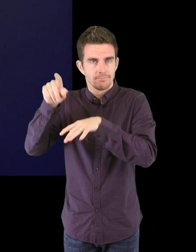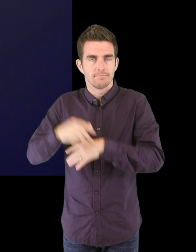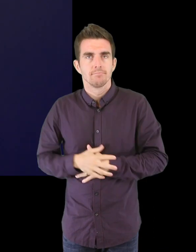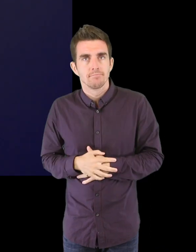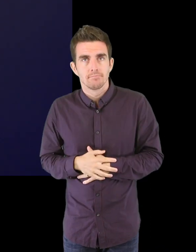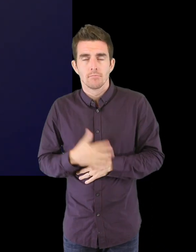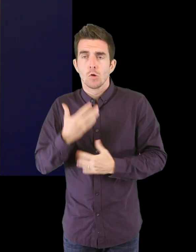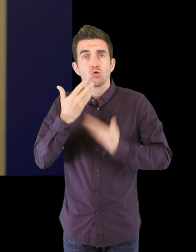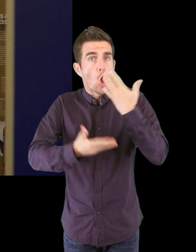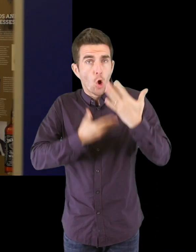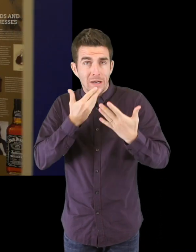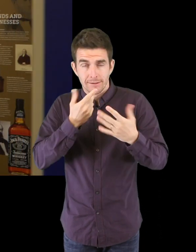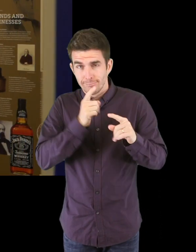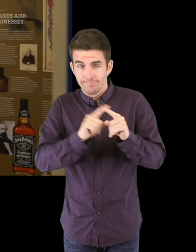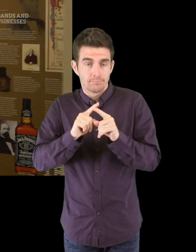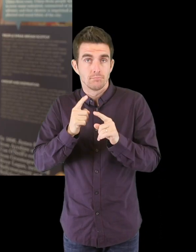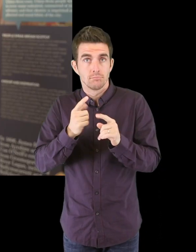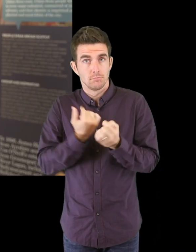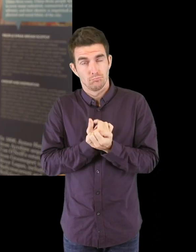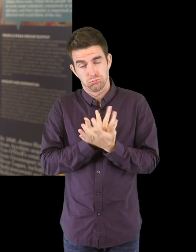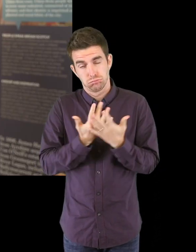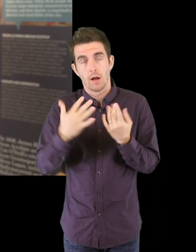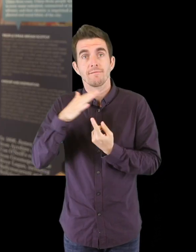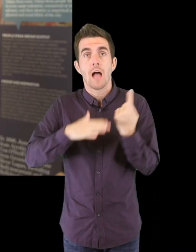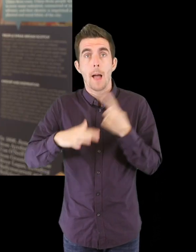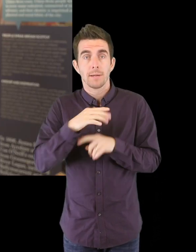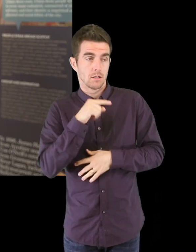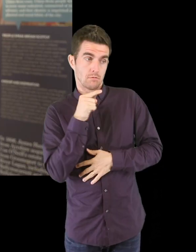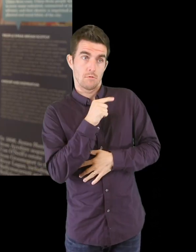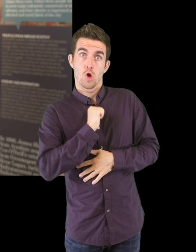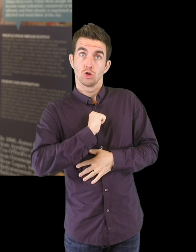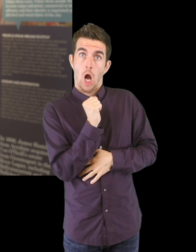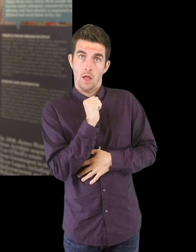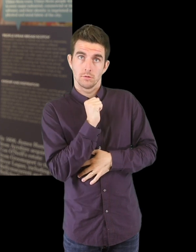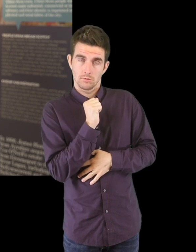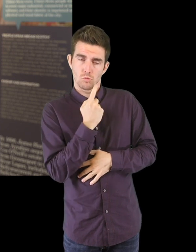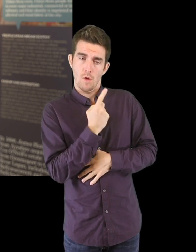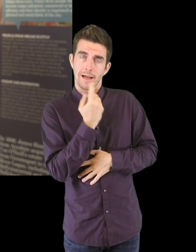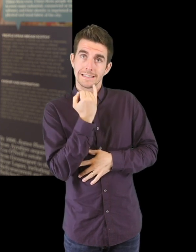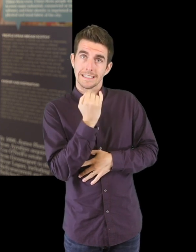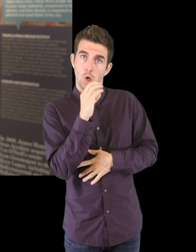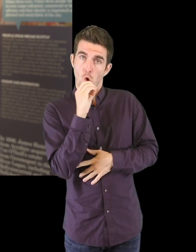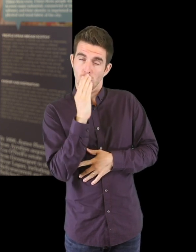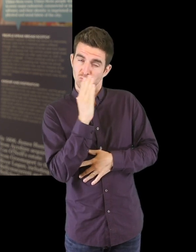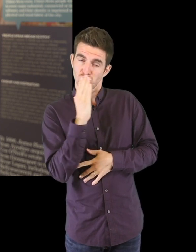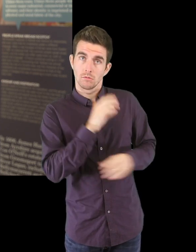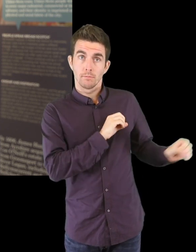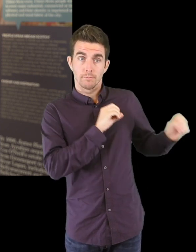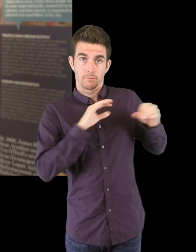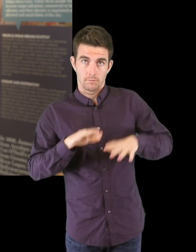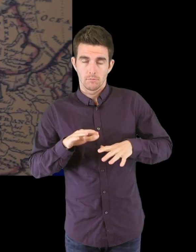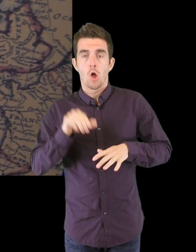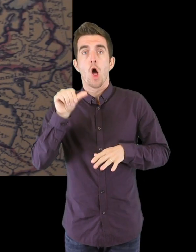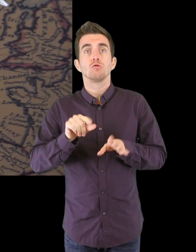about the many families who made their way to Ulster from Scotland in the 1600s, and how many of them were on their